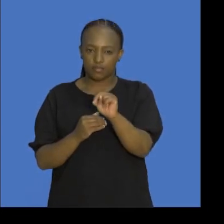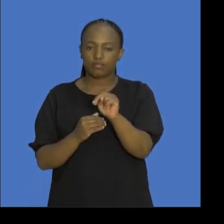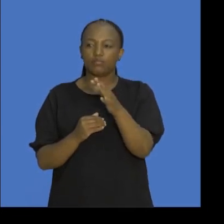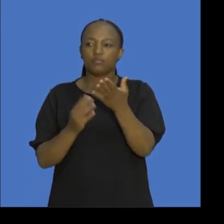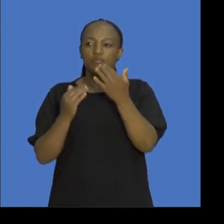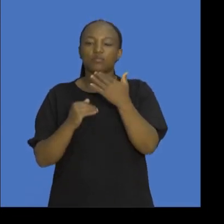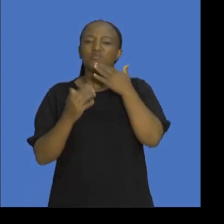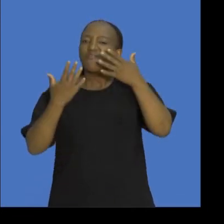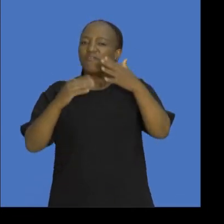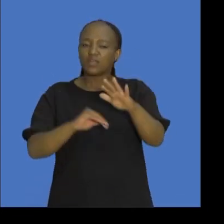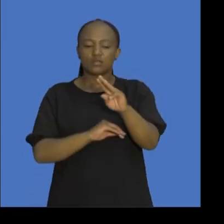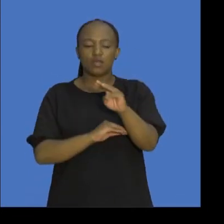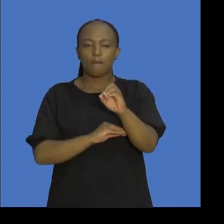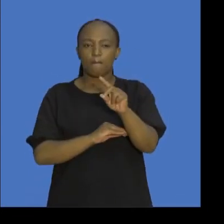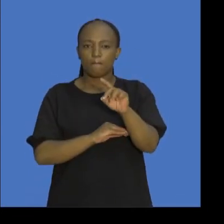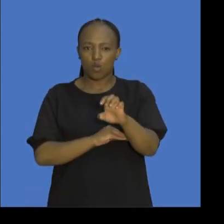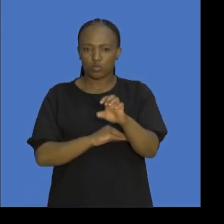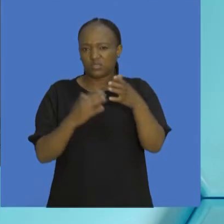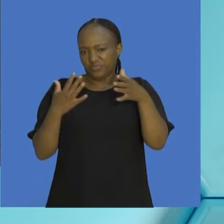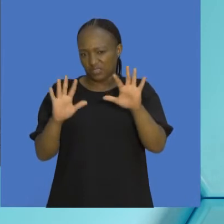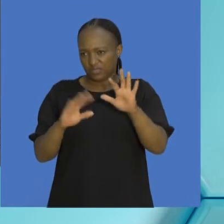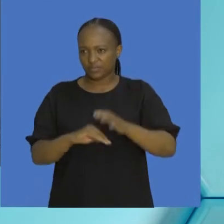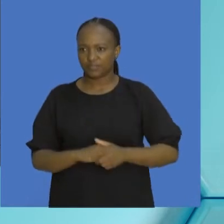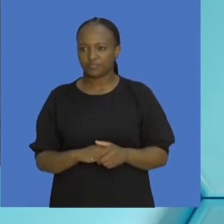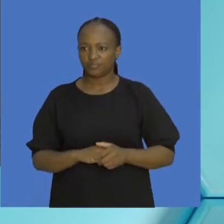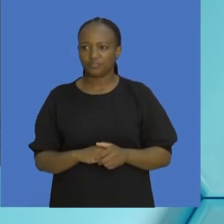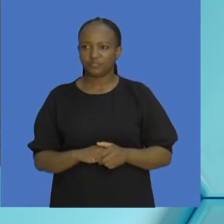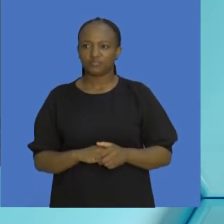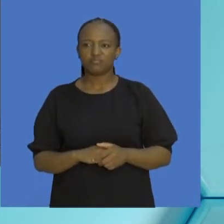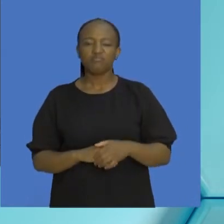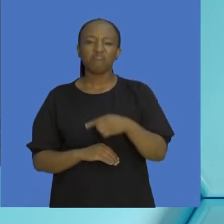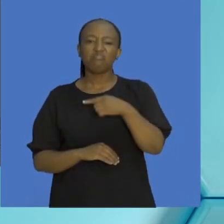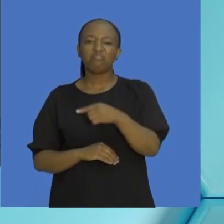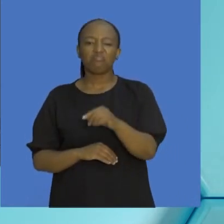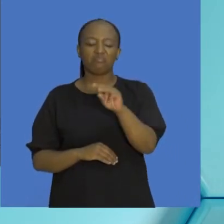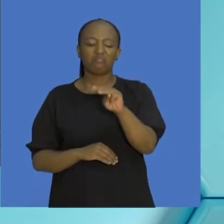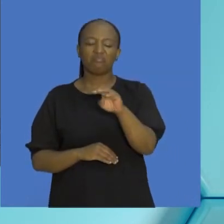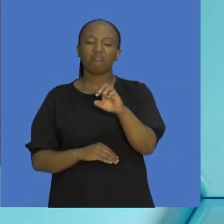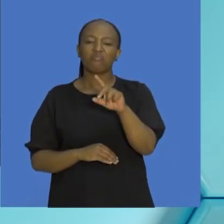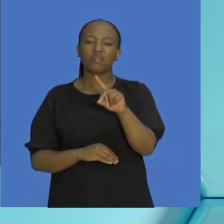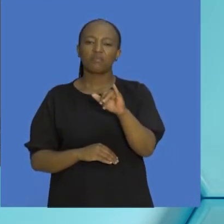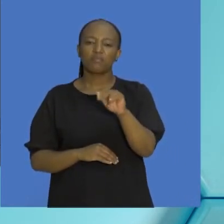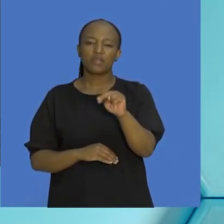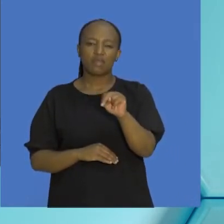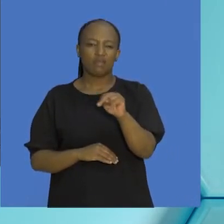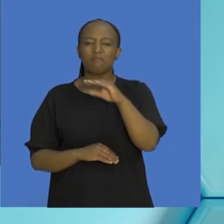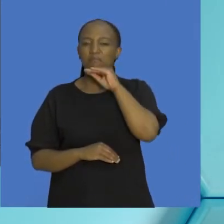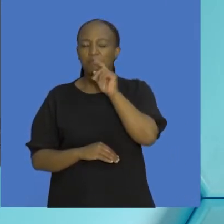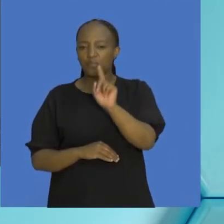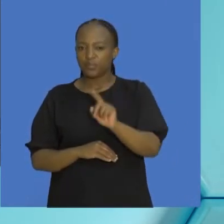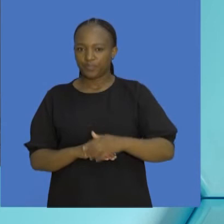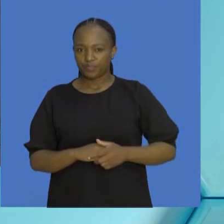Now we'll look at median. Have you heard the term called median? What does median mean to you?